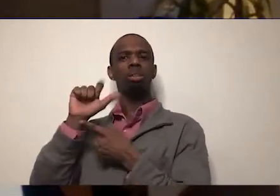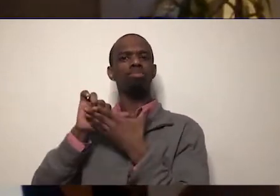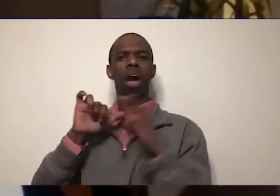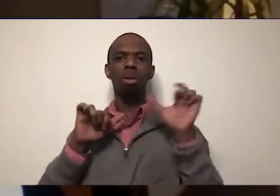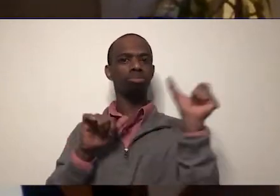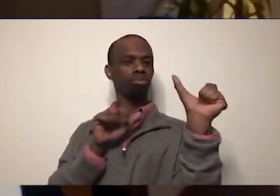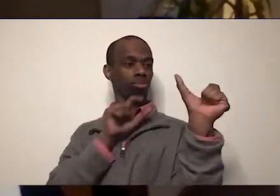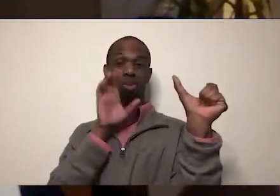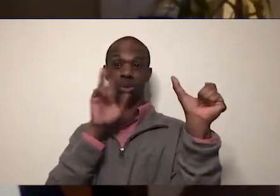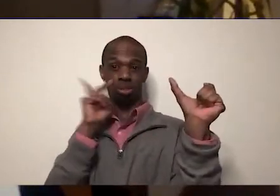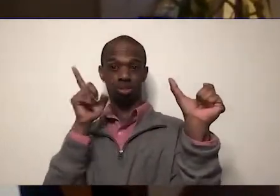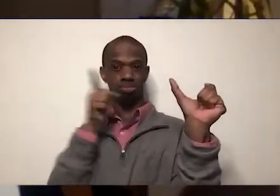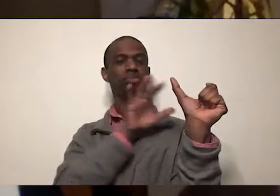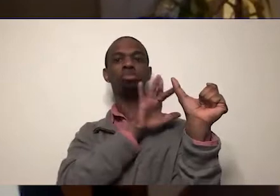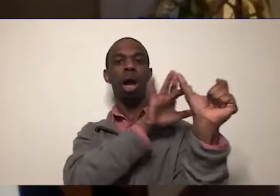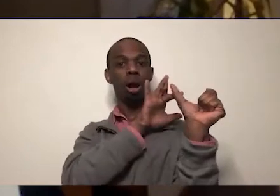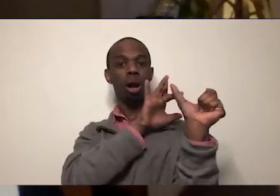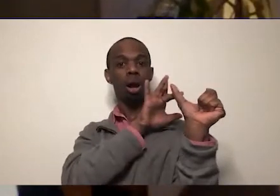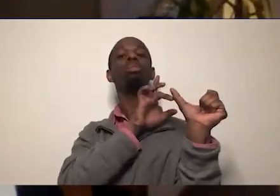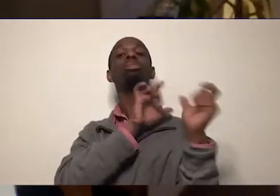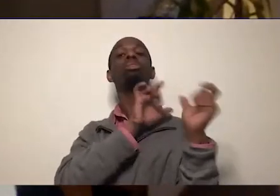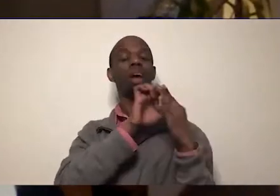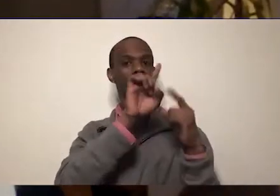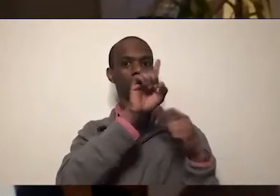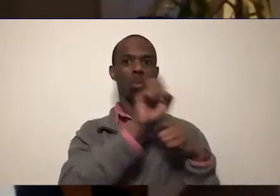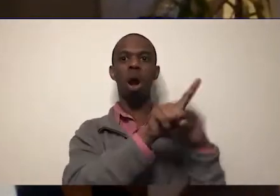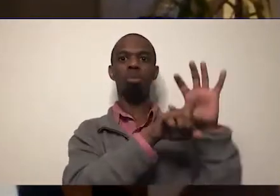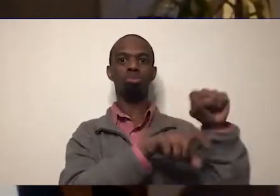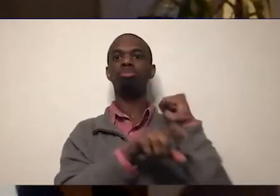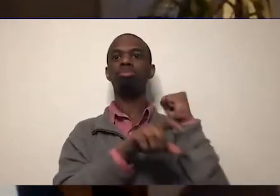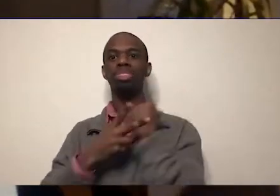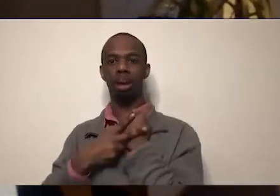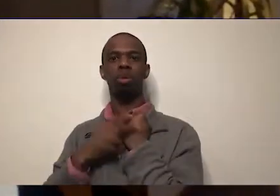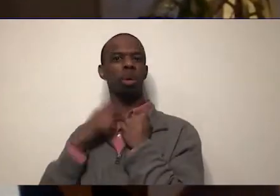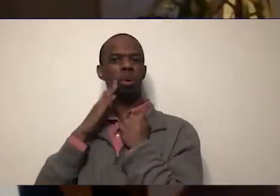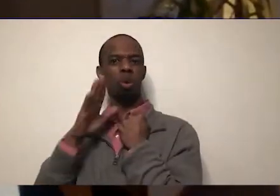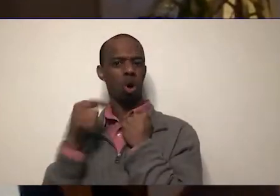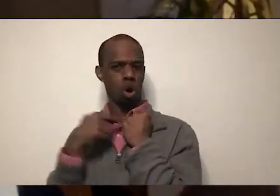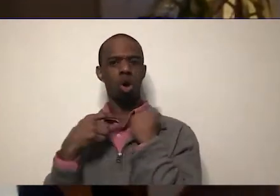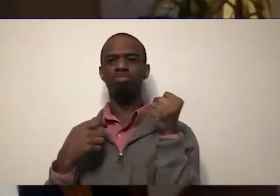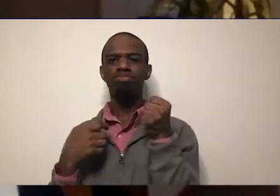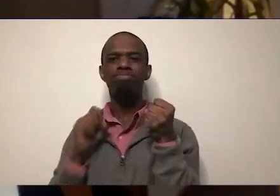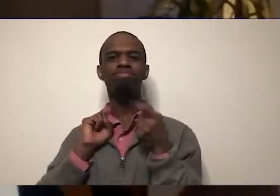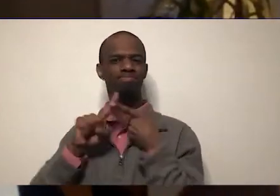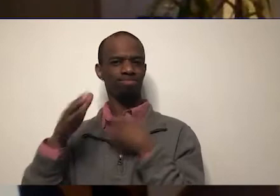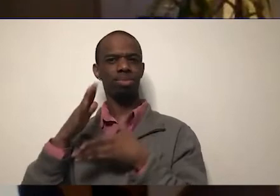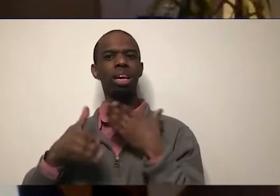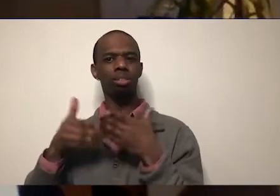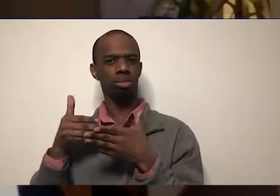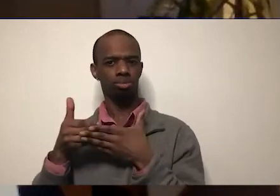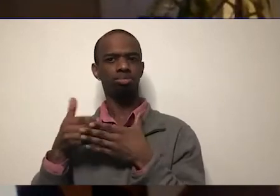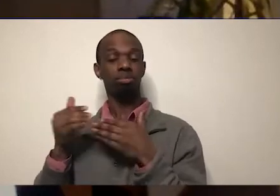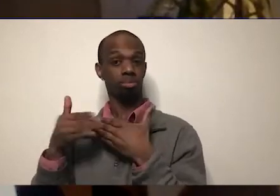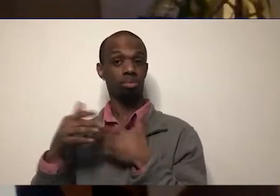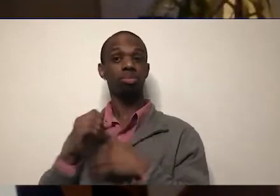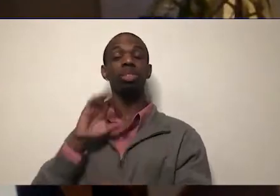Tomás Saraceno is an artist whose decades-long practice has been dedicated to imagining sustainable futures in an era of